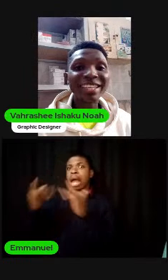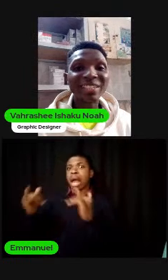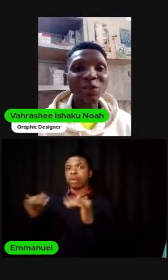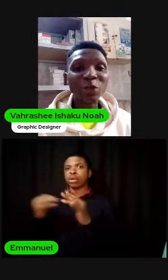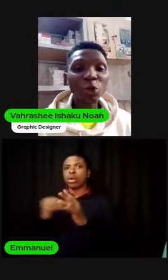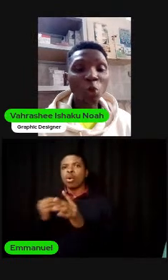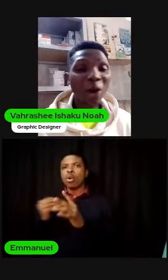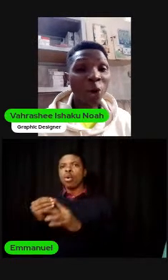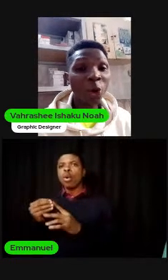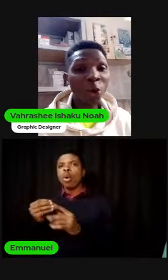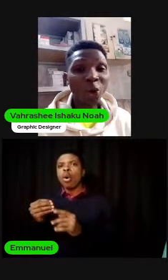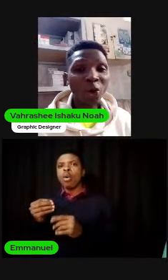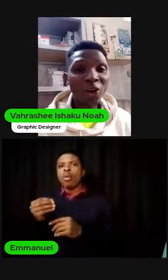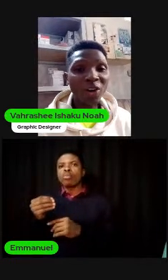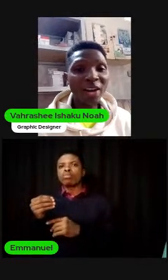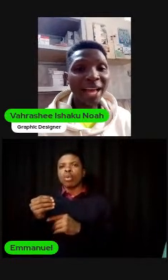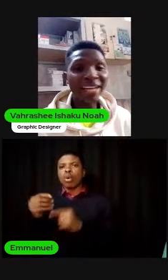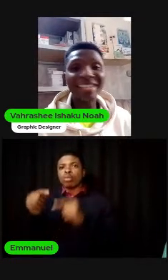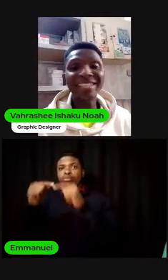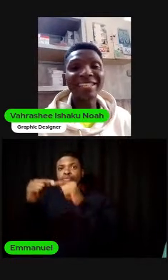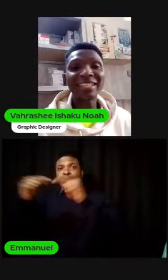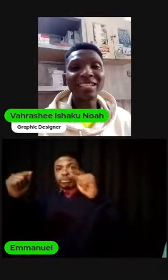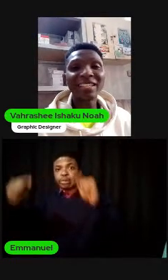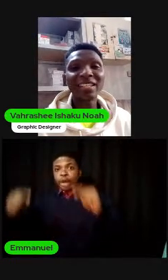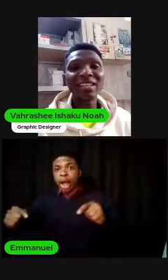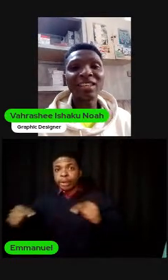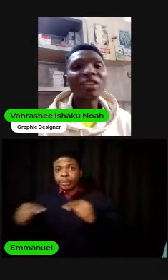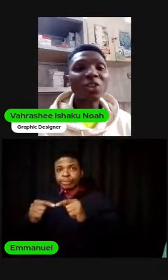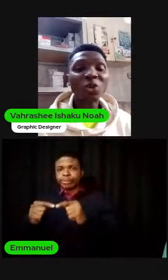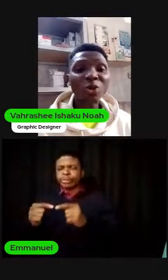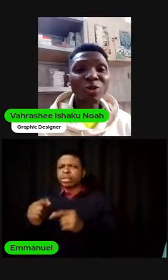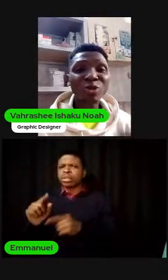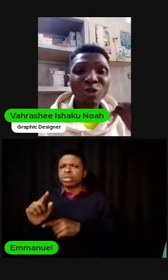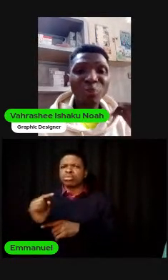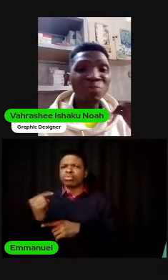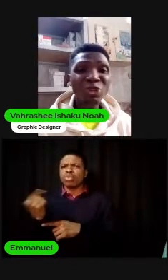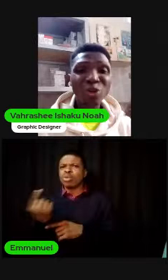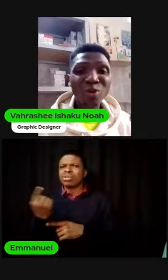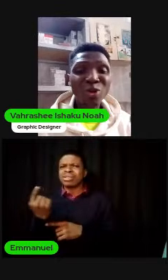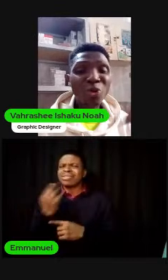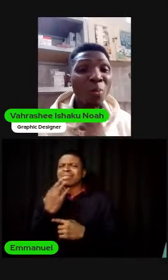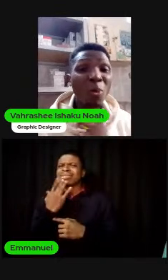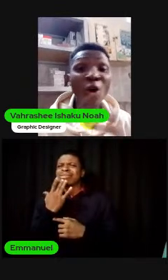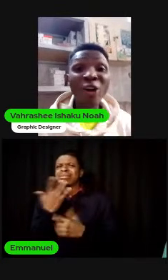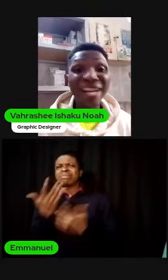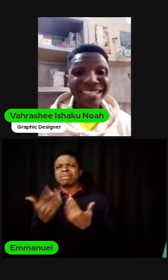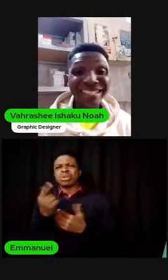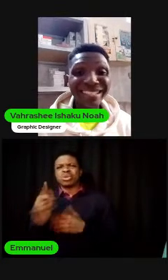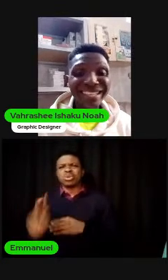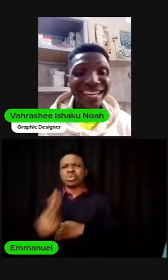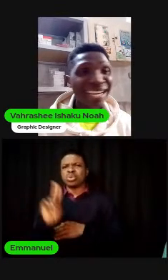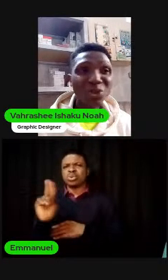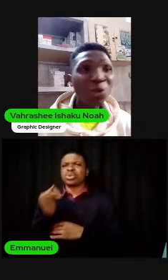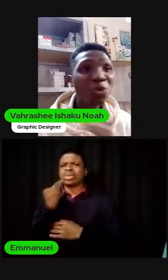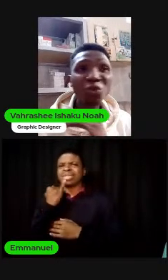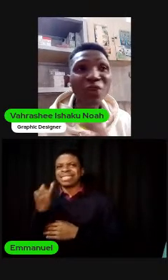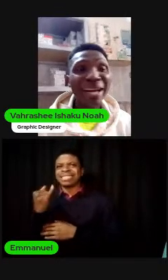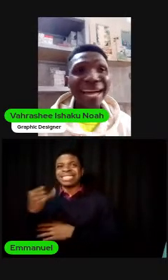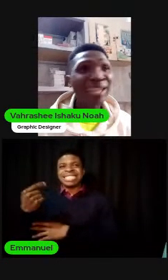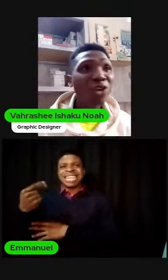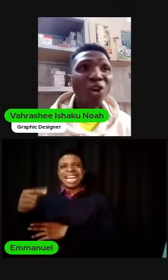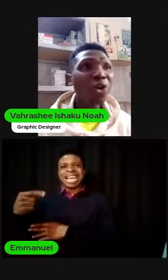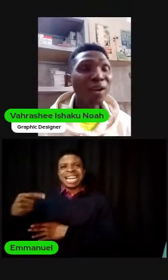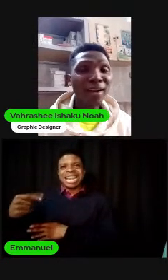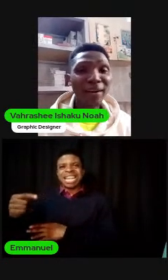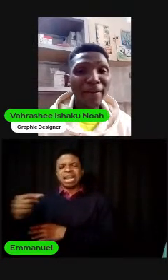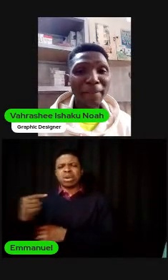is green. You use just one color, like green. Your picture will look boring and it will not look fine